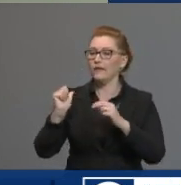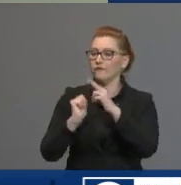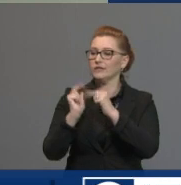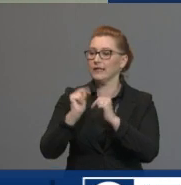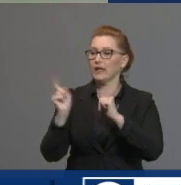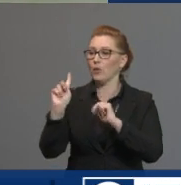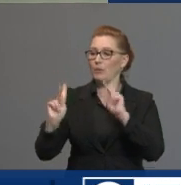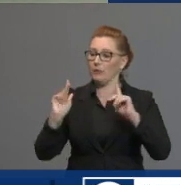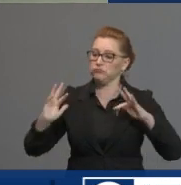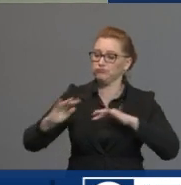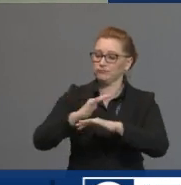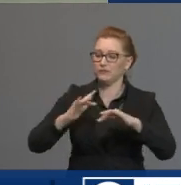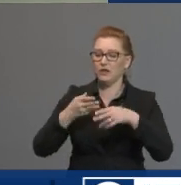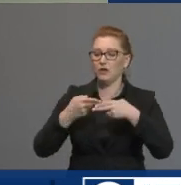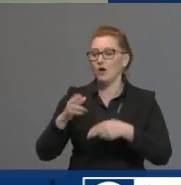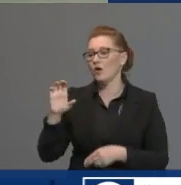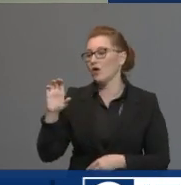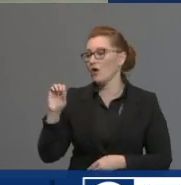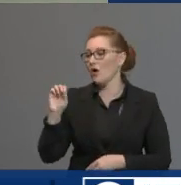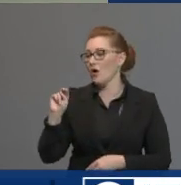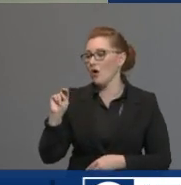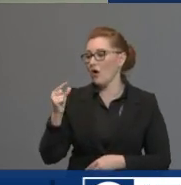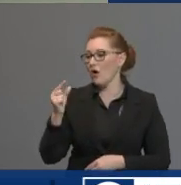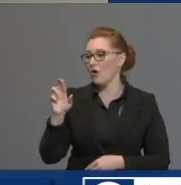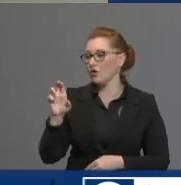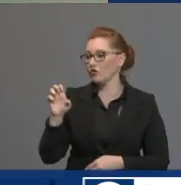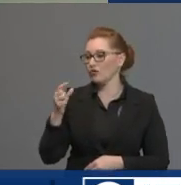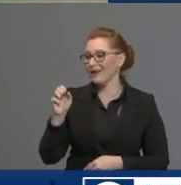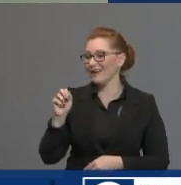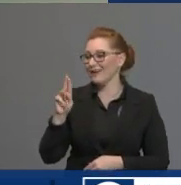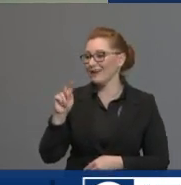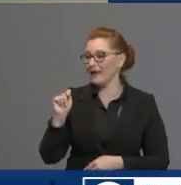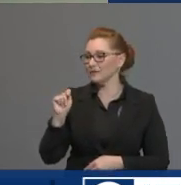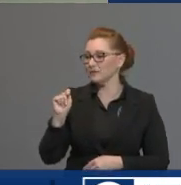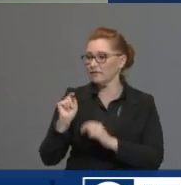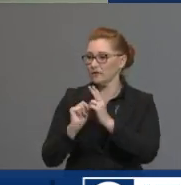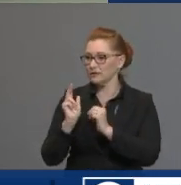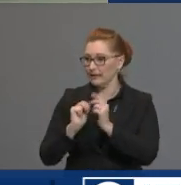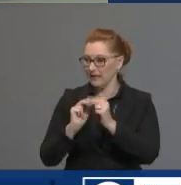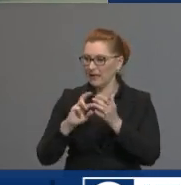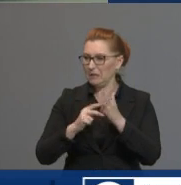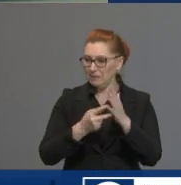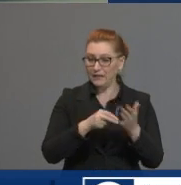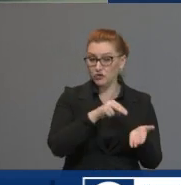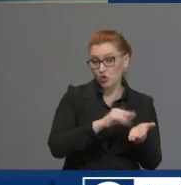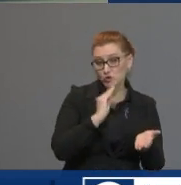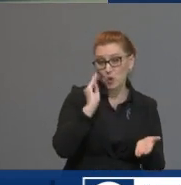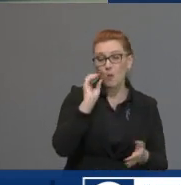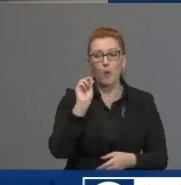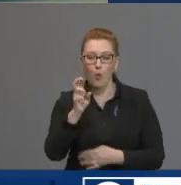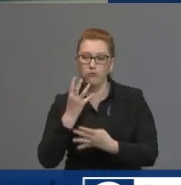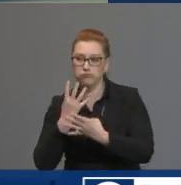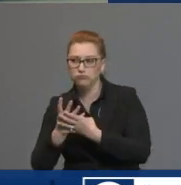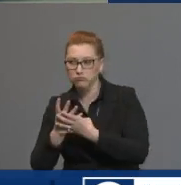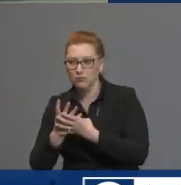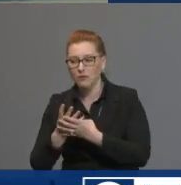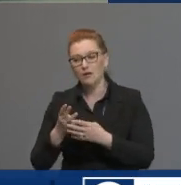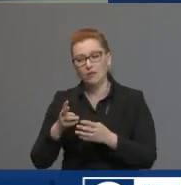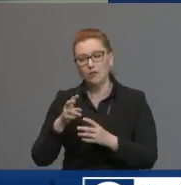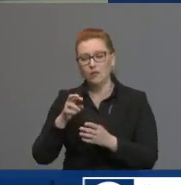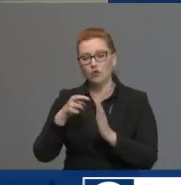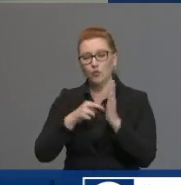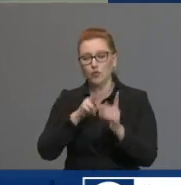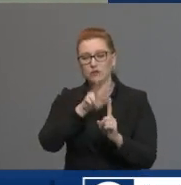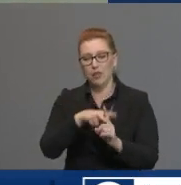prisons, so that we will have ramped up testing, cohorting of sick patients, so that we can care for people and